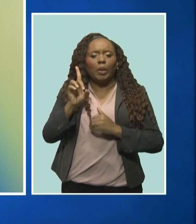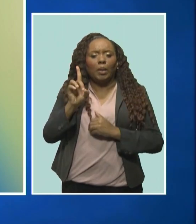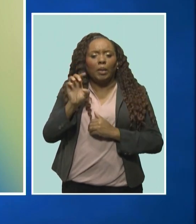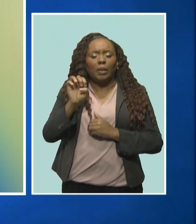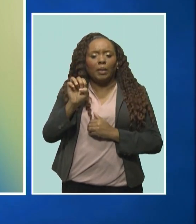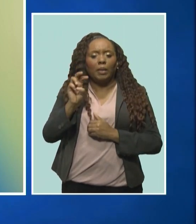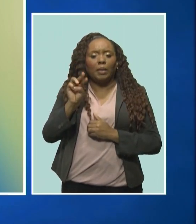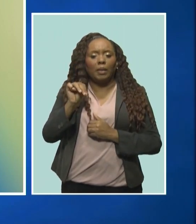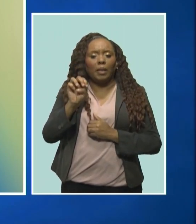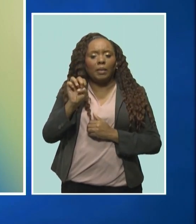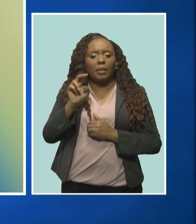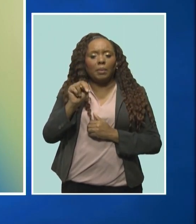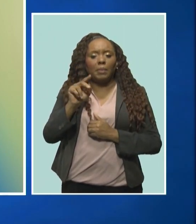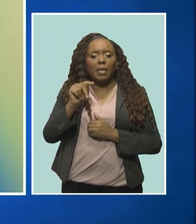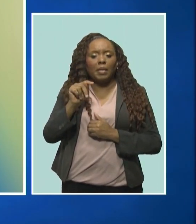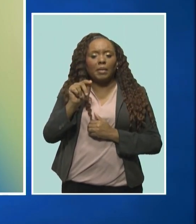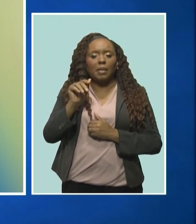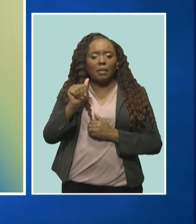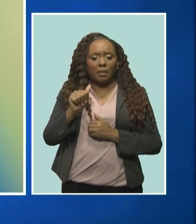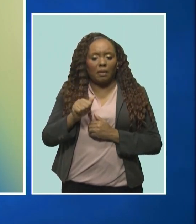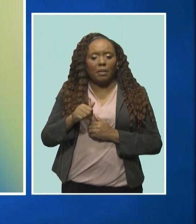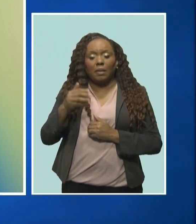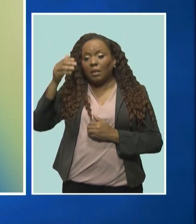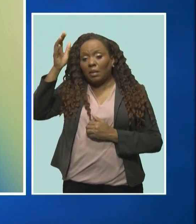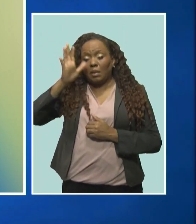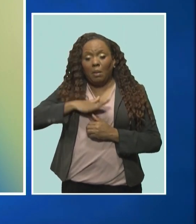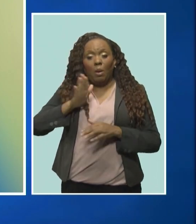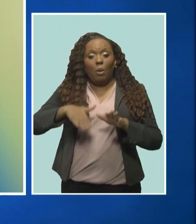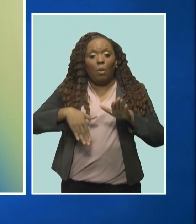Coward was last seen walking in the direction of Lamming